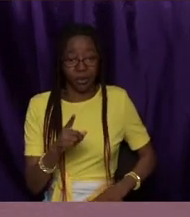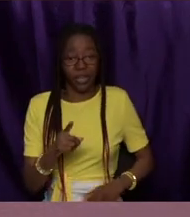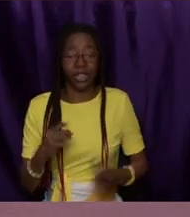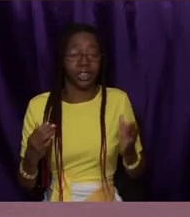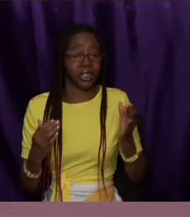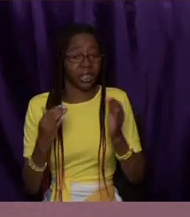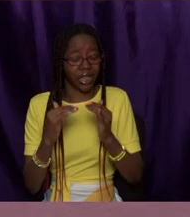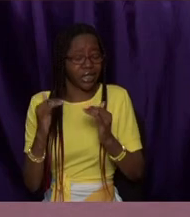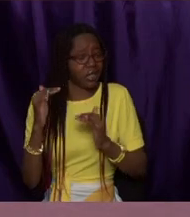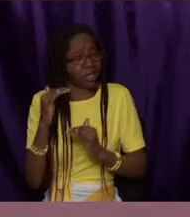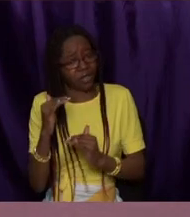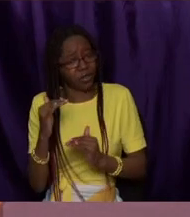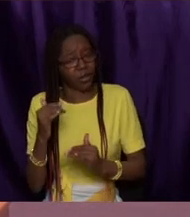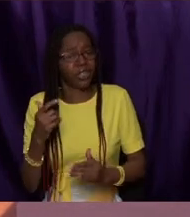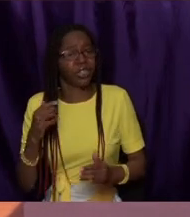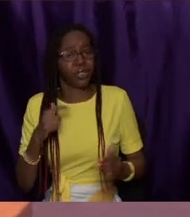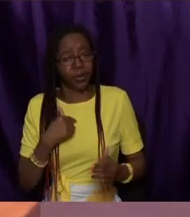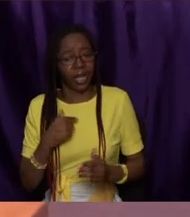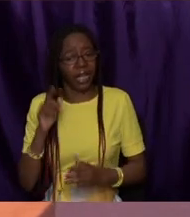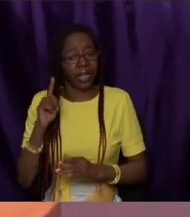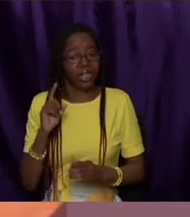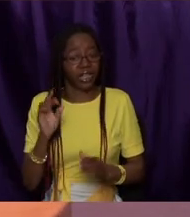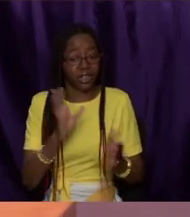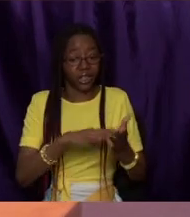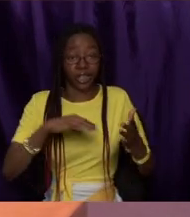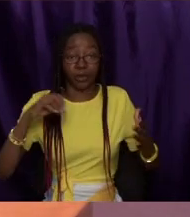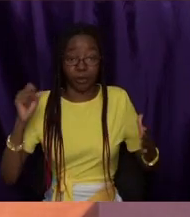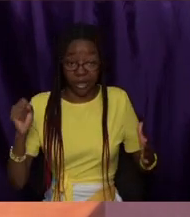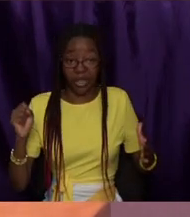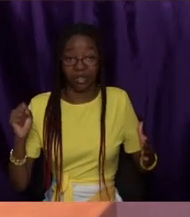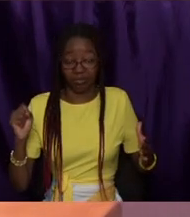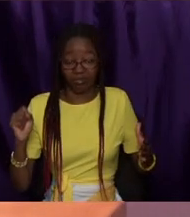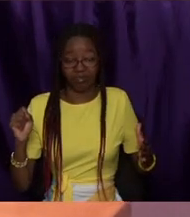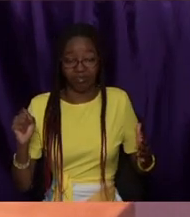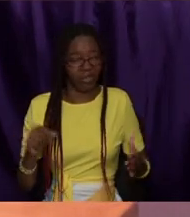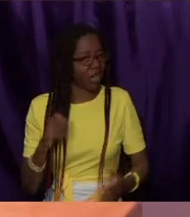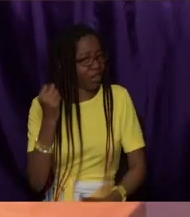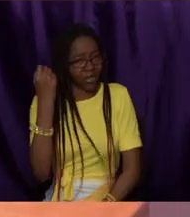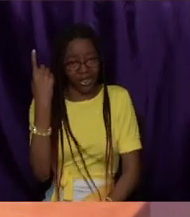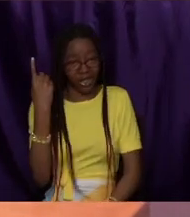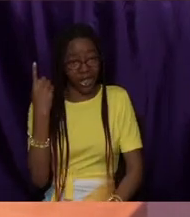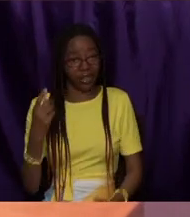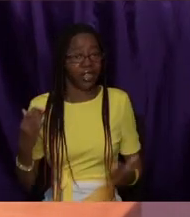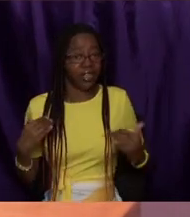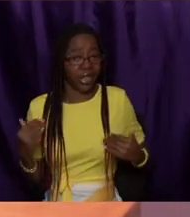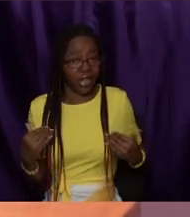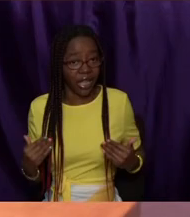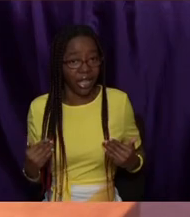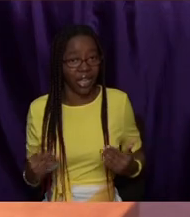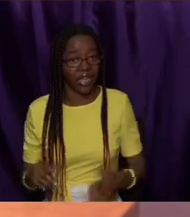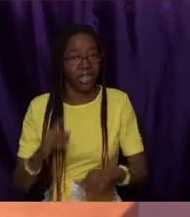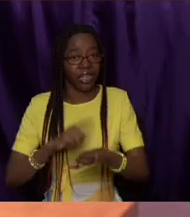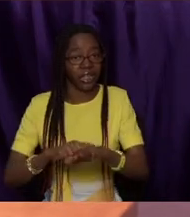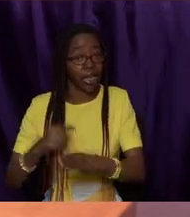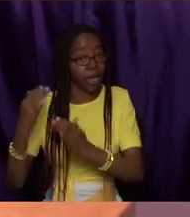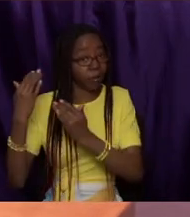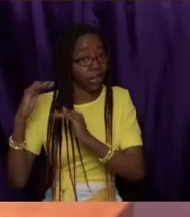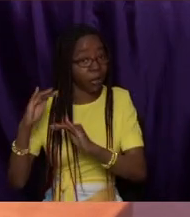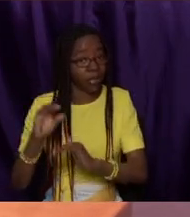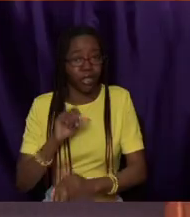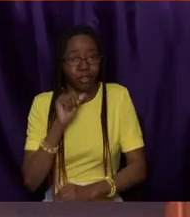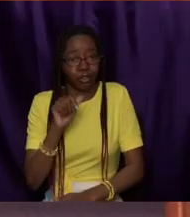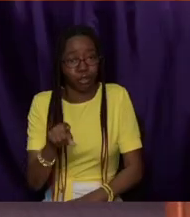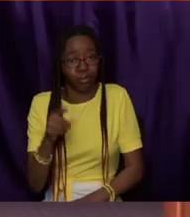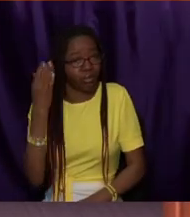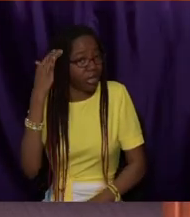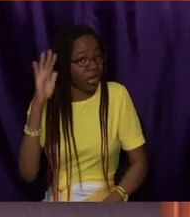next level, so I got to get rid of your Moses. Oh, y'all don't hear me. They had an expiration date, and you didn't even know